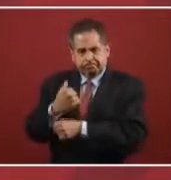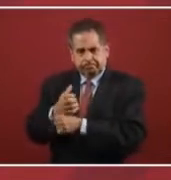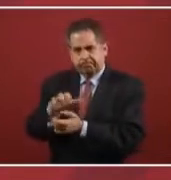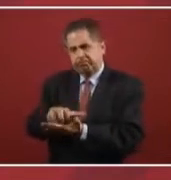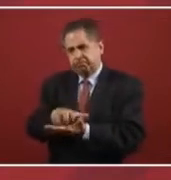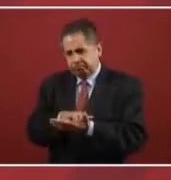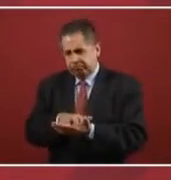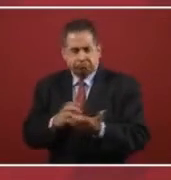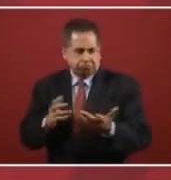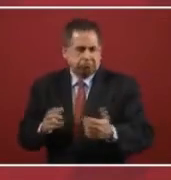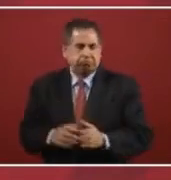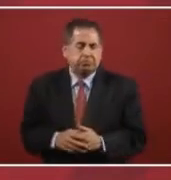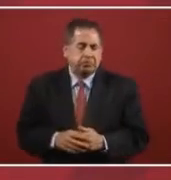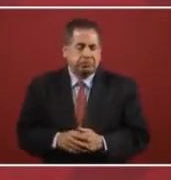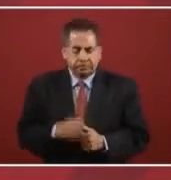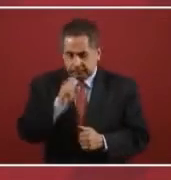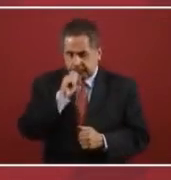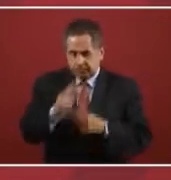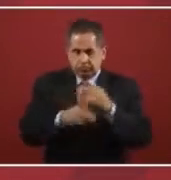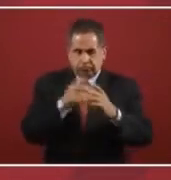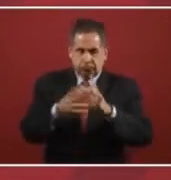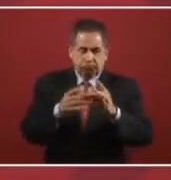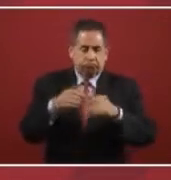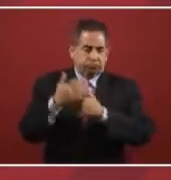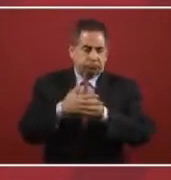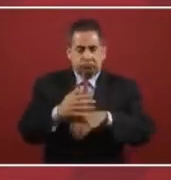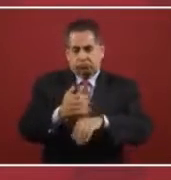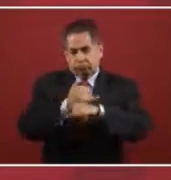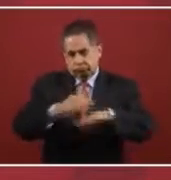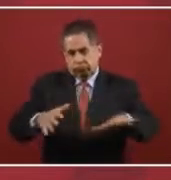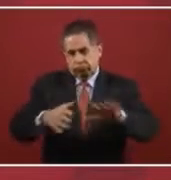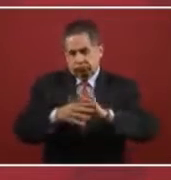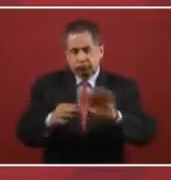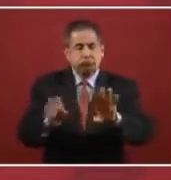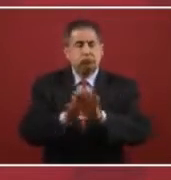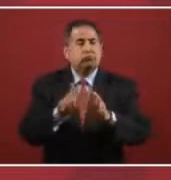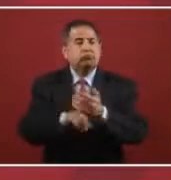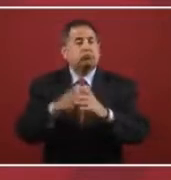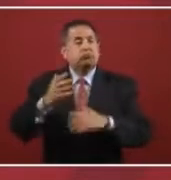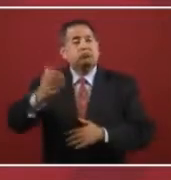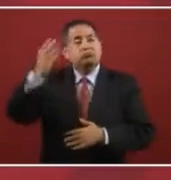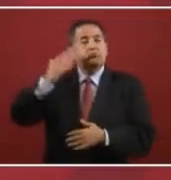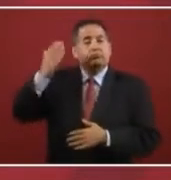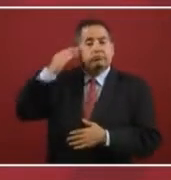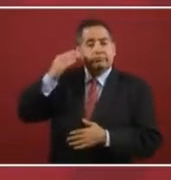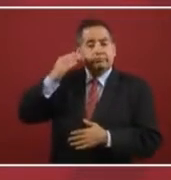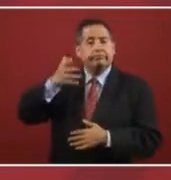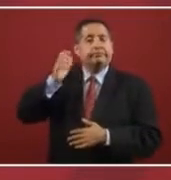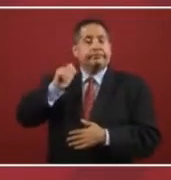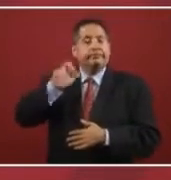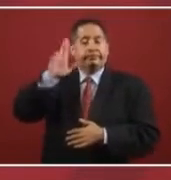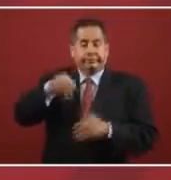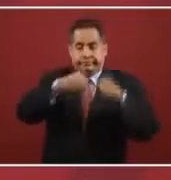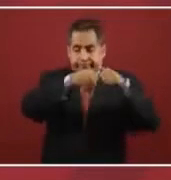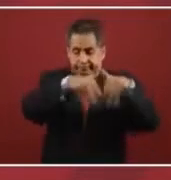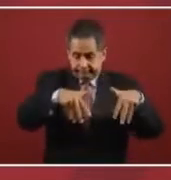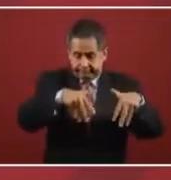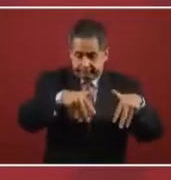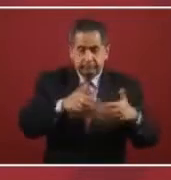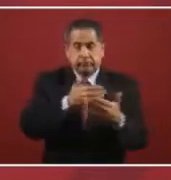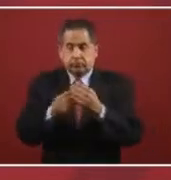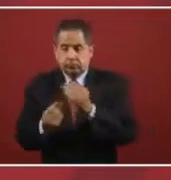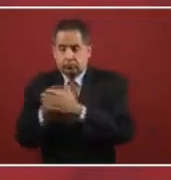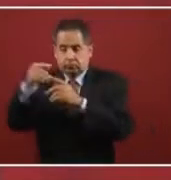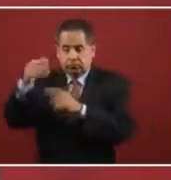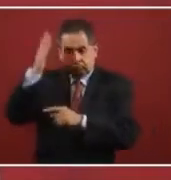les vamos a presentar and we will present the information of how the structure was before and how